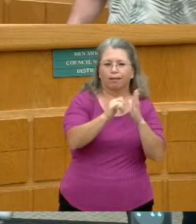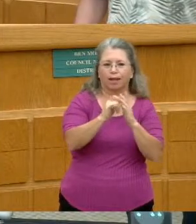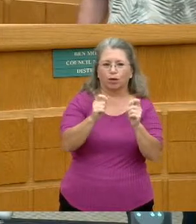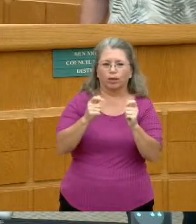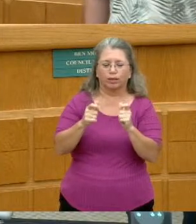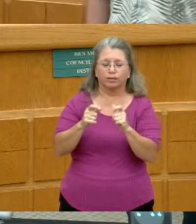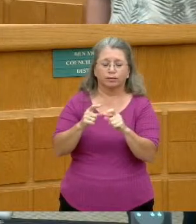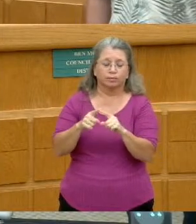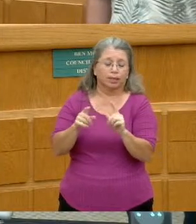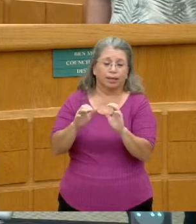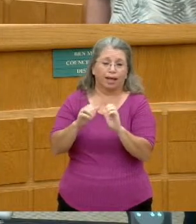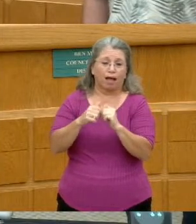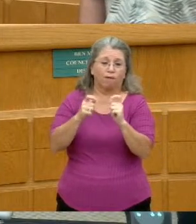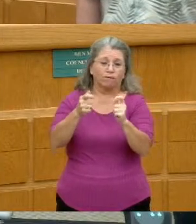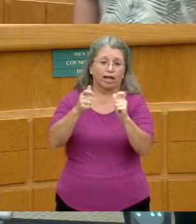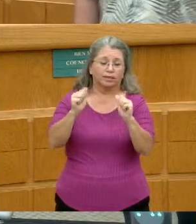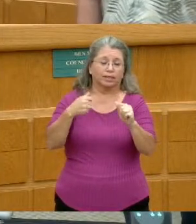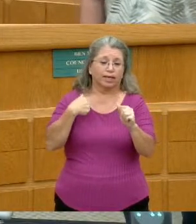get the transmission rate below 1.